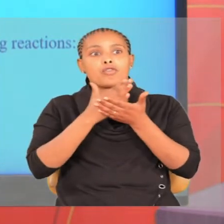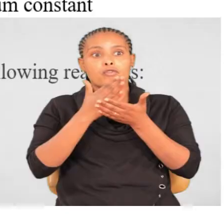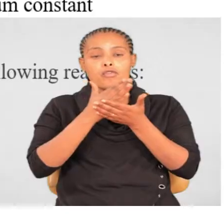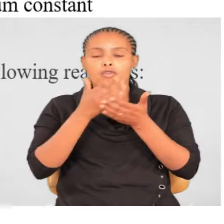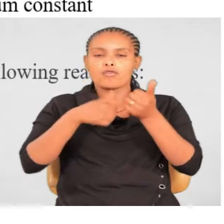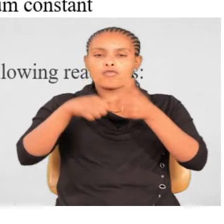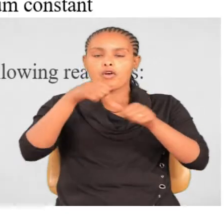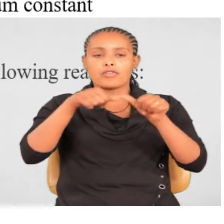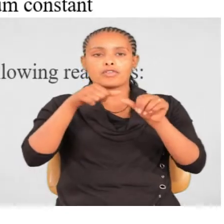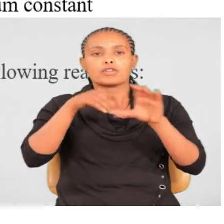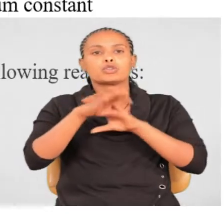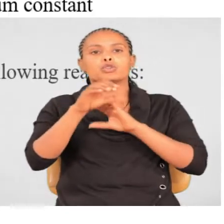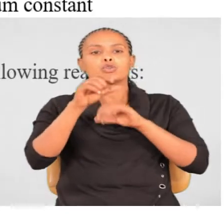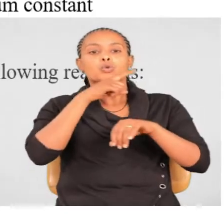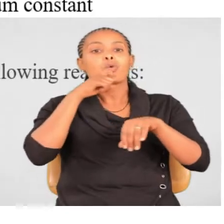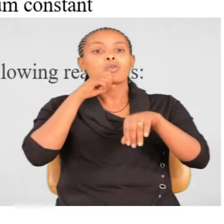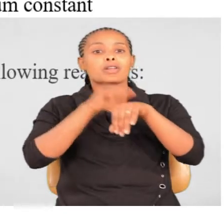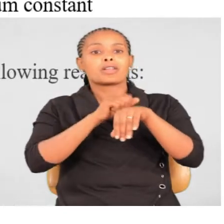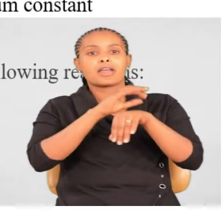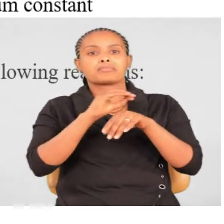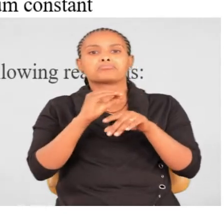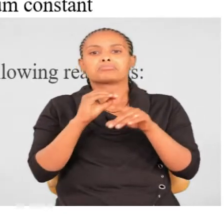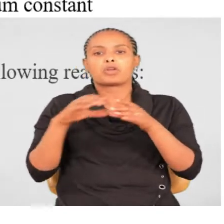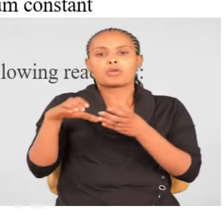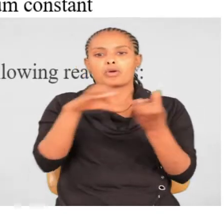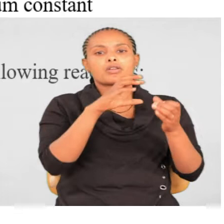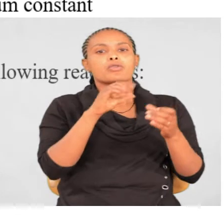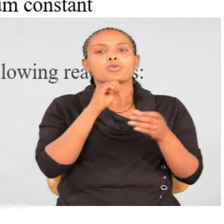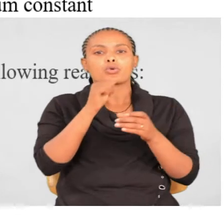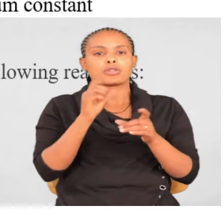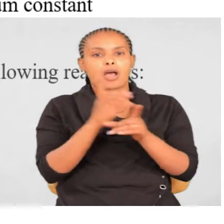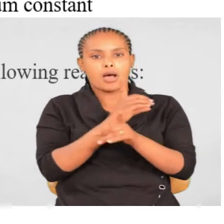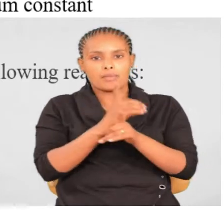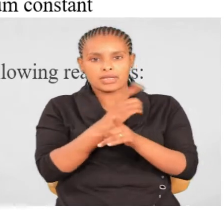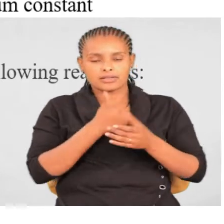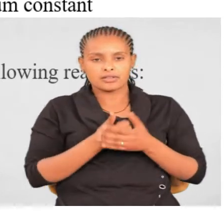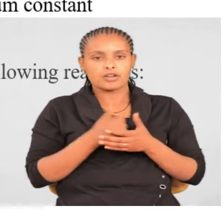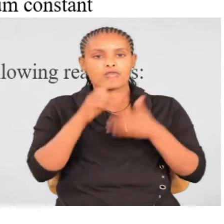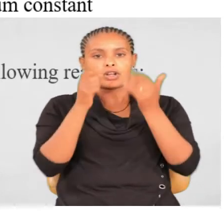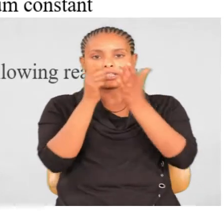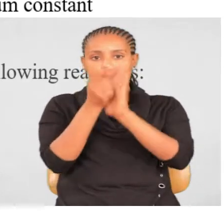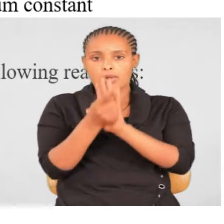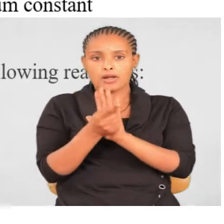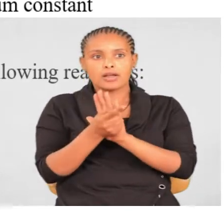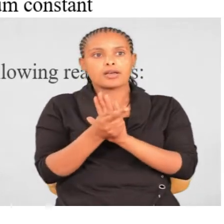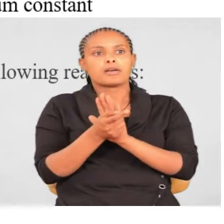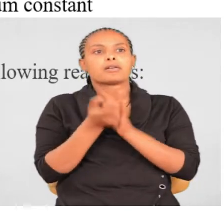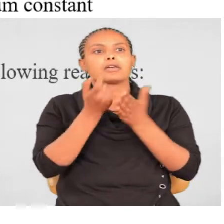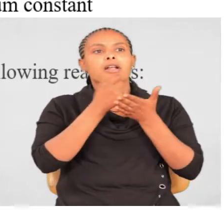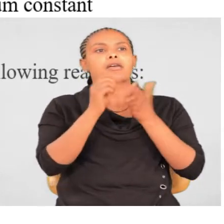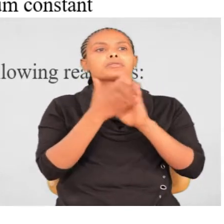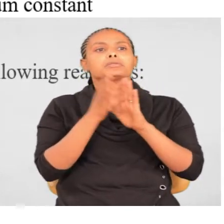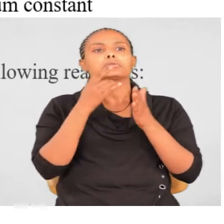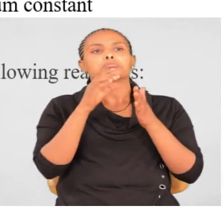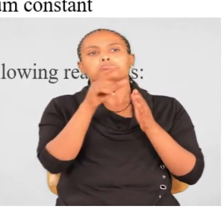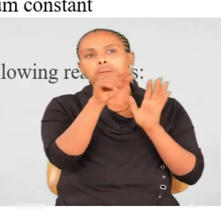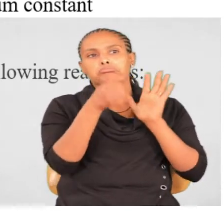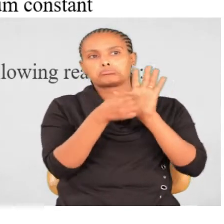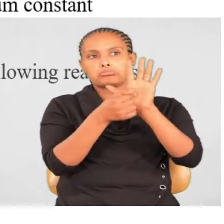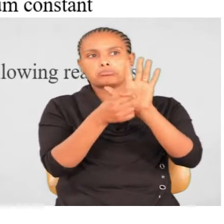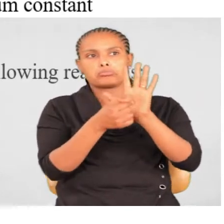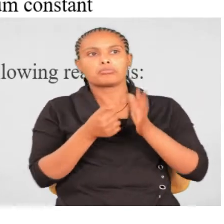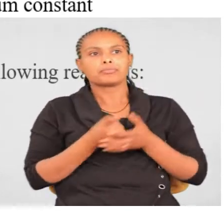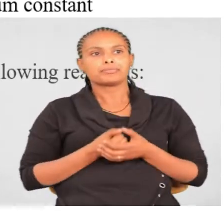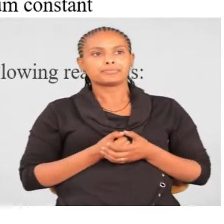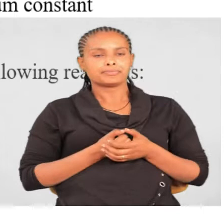and liquids do not appear. For example, write the equilibrium constant expression